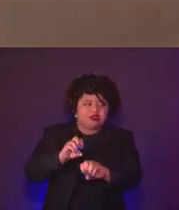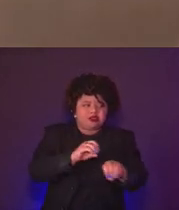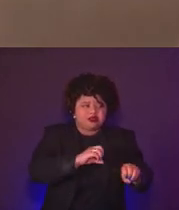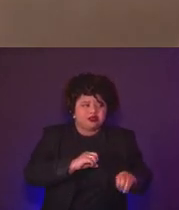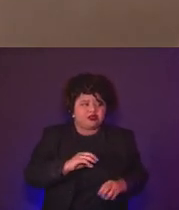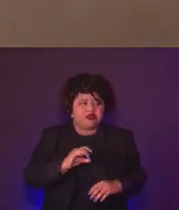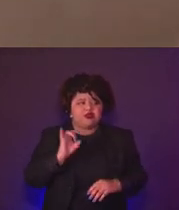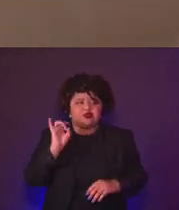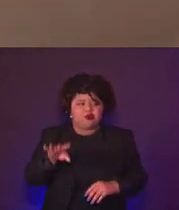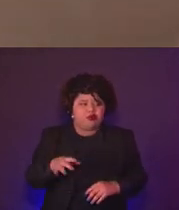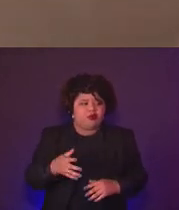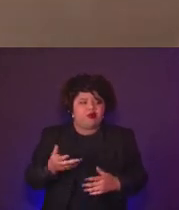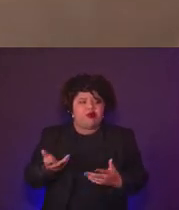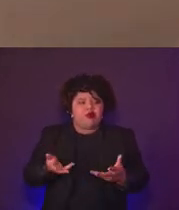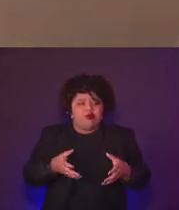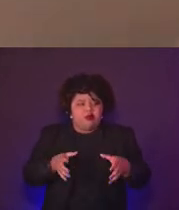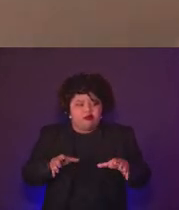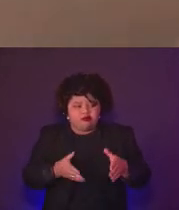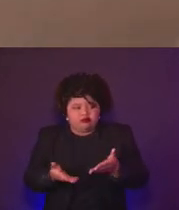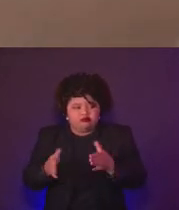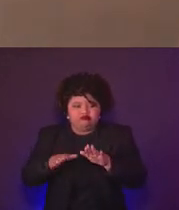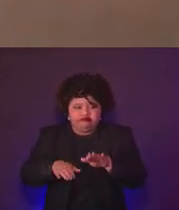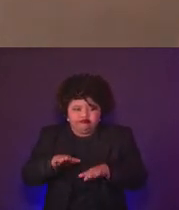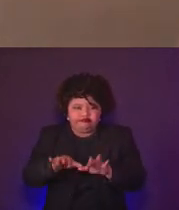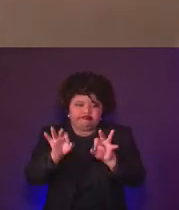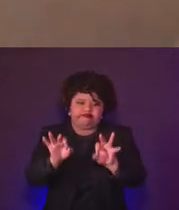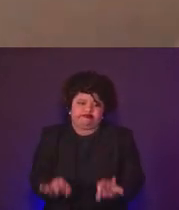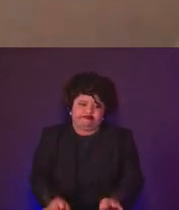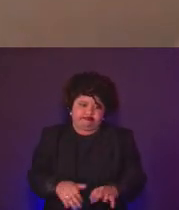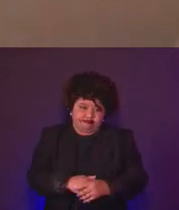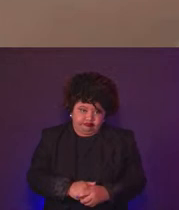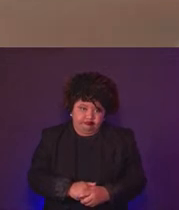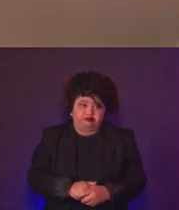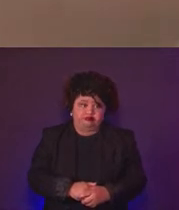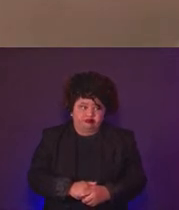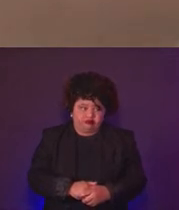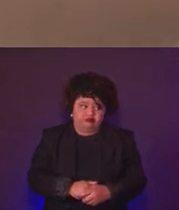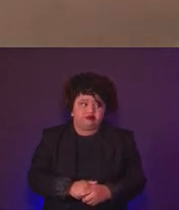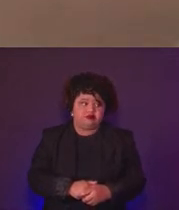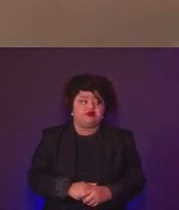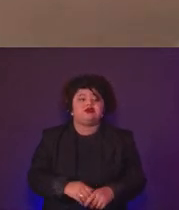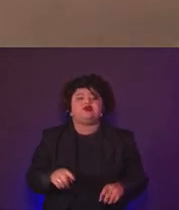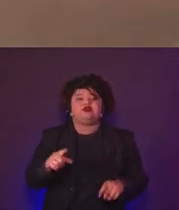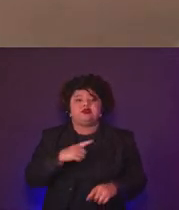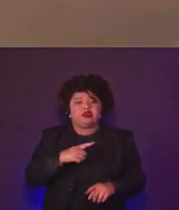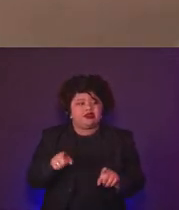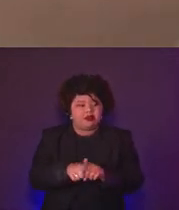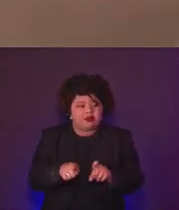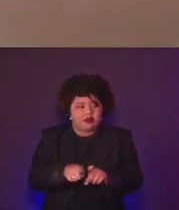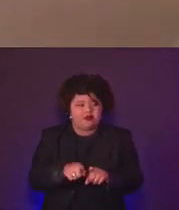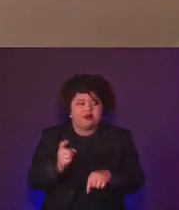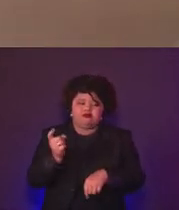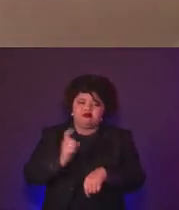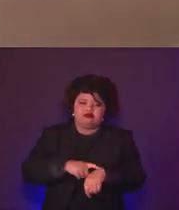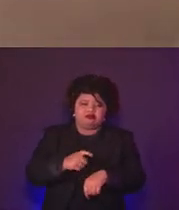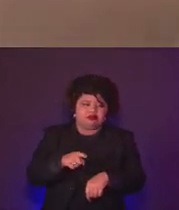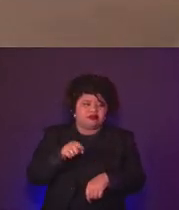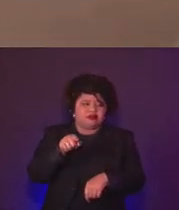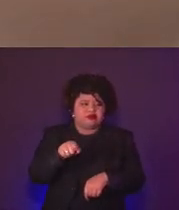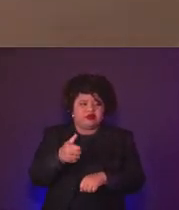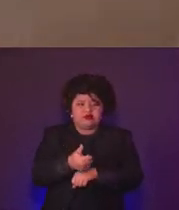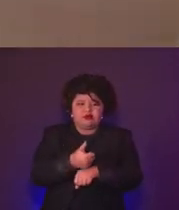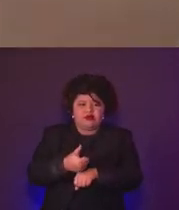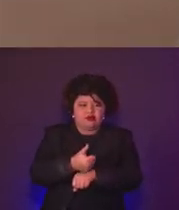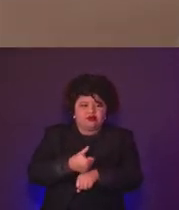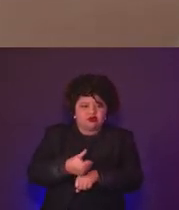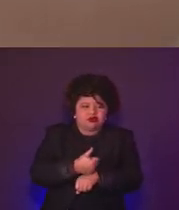take. So just very giving of his time. And from on a professional kind of